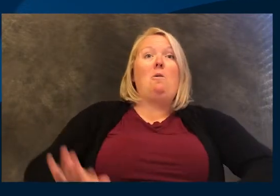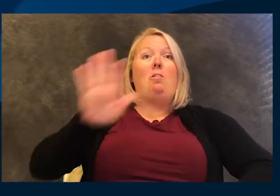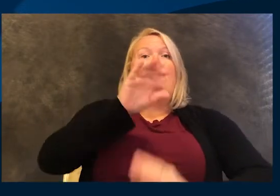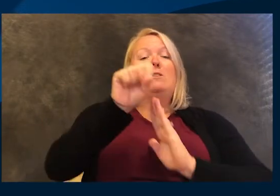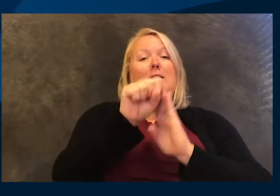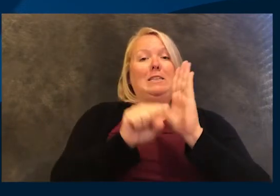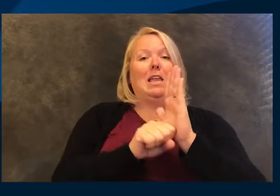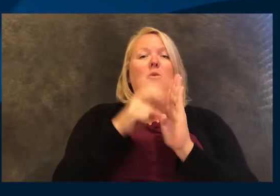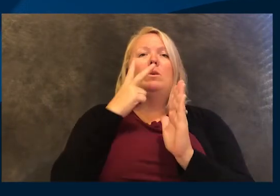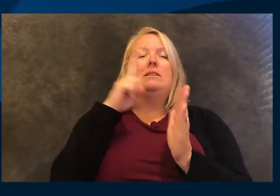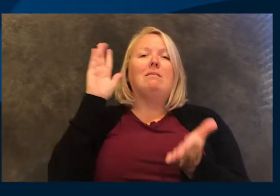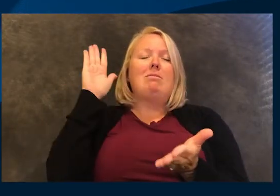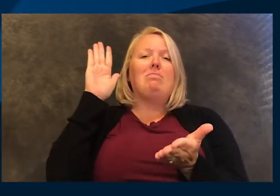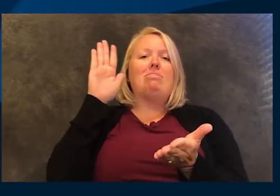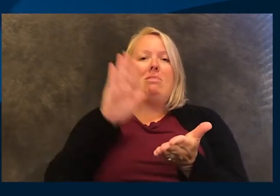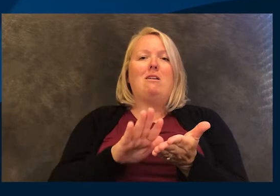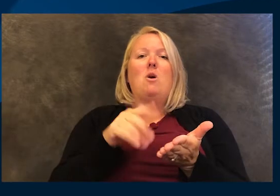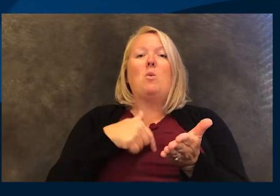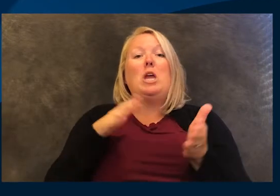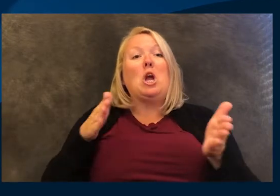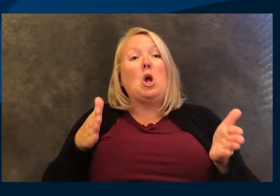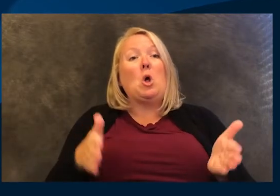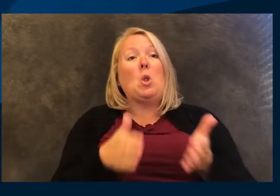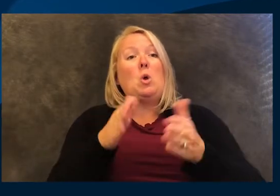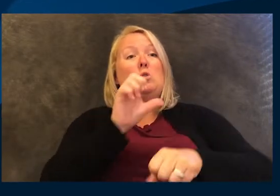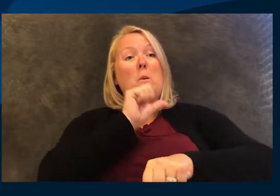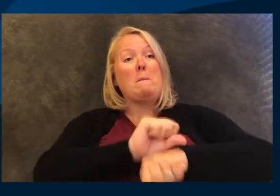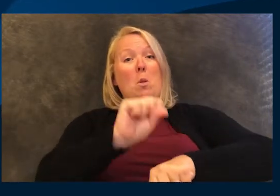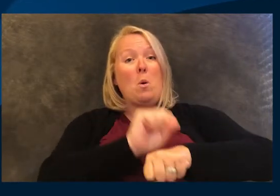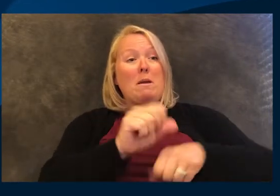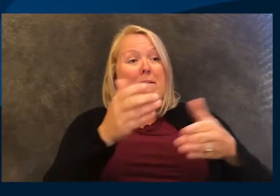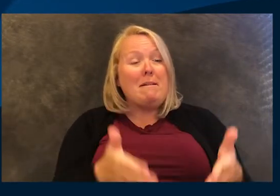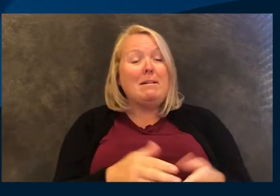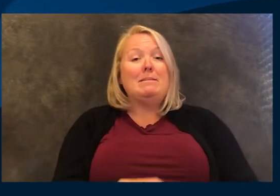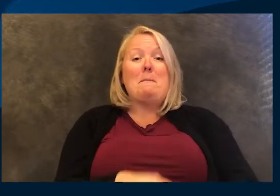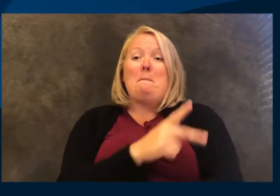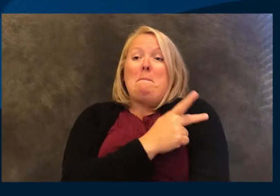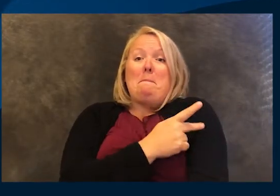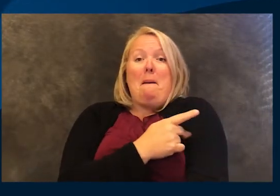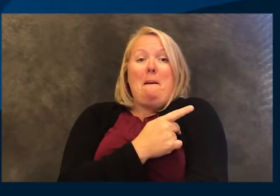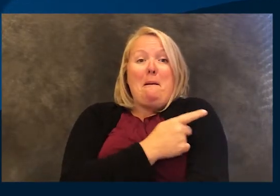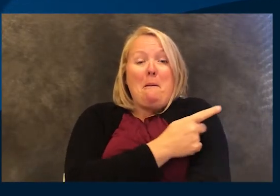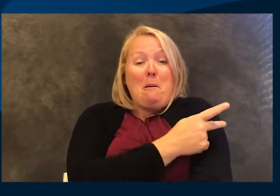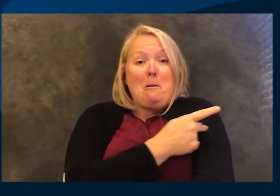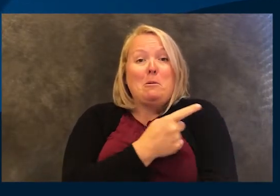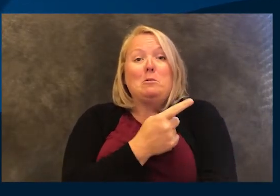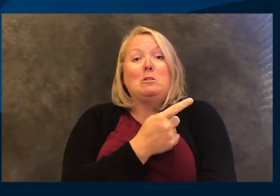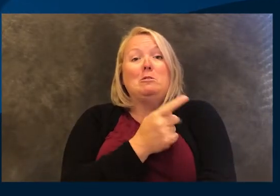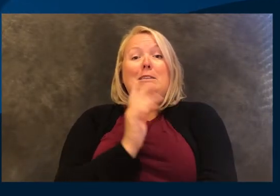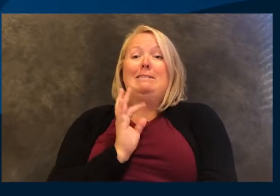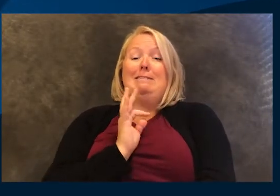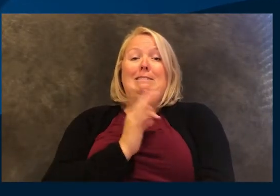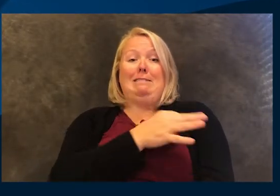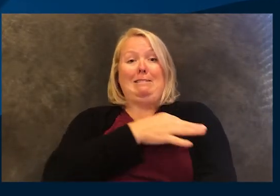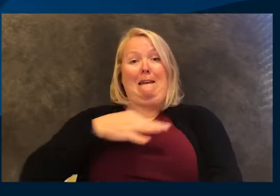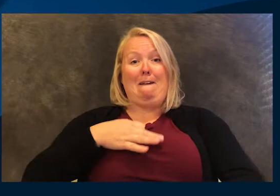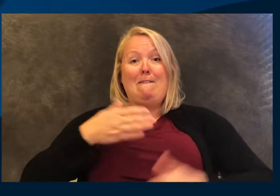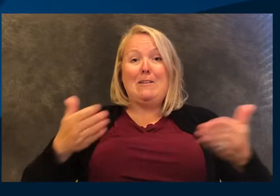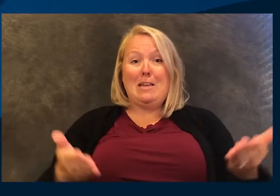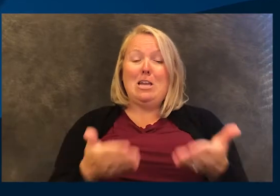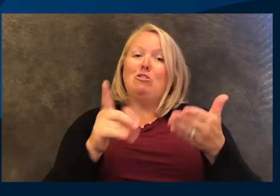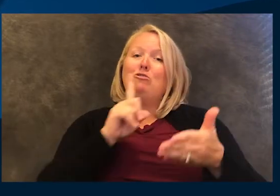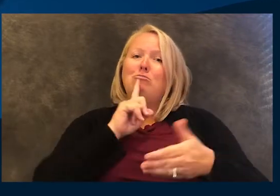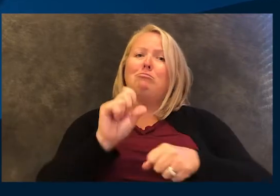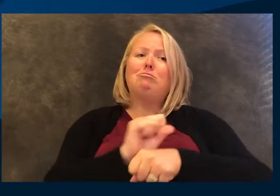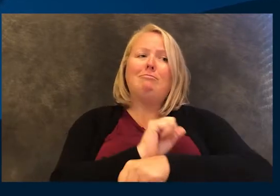to encourage both our employees, our patients, and our staff to get